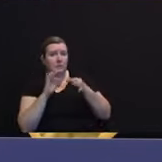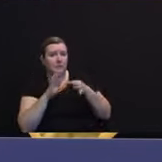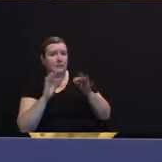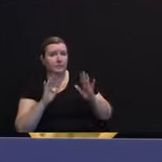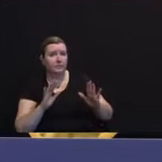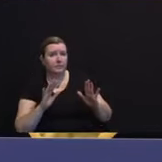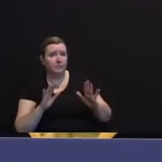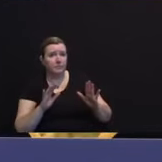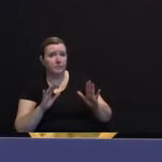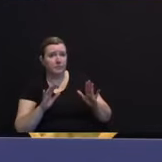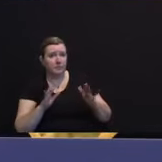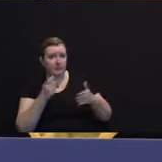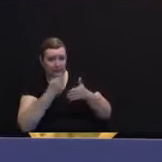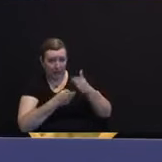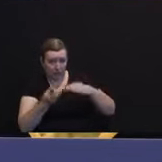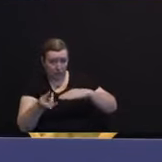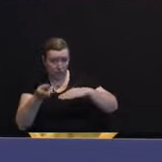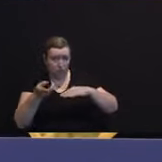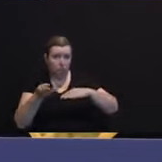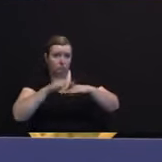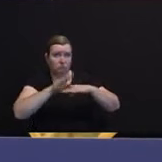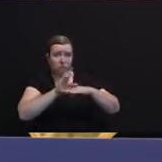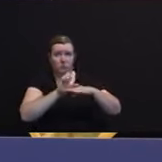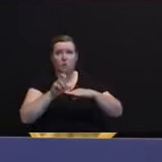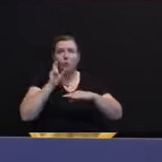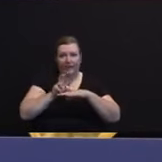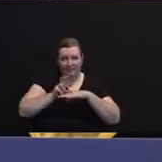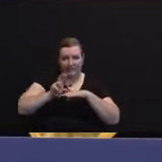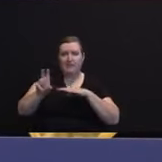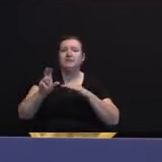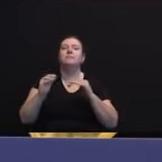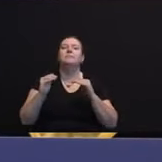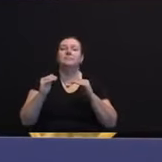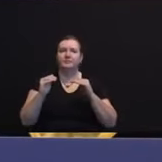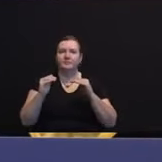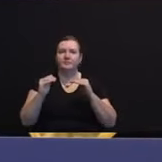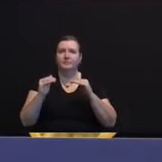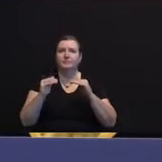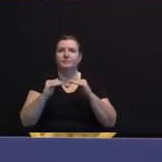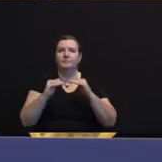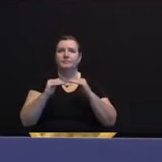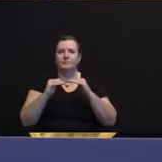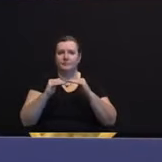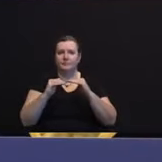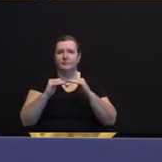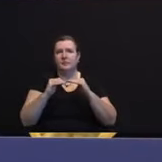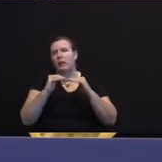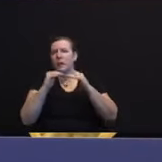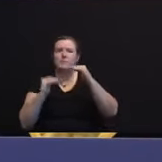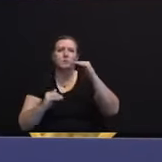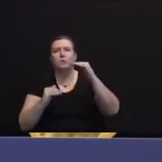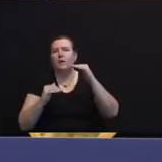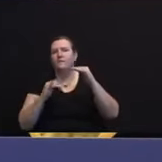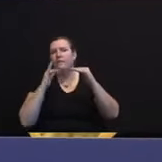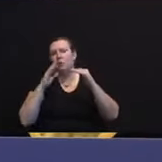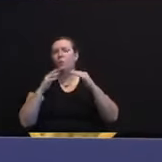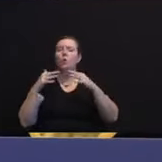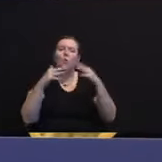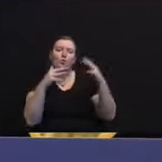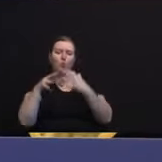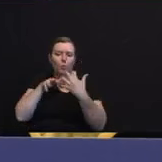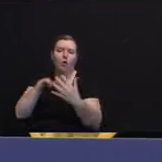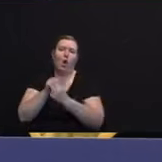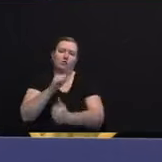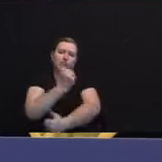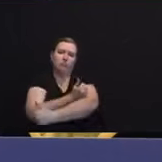to address the inequities and the realities that the war on drugs created. On the Trump administration, we're in